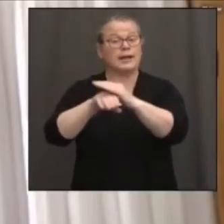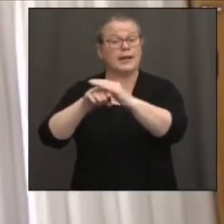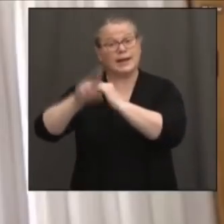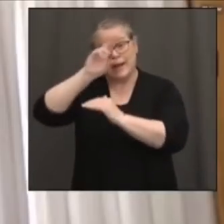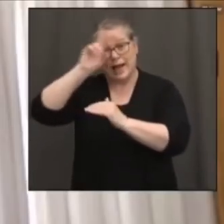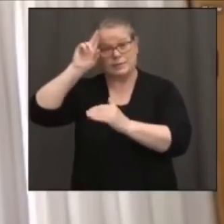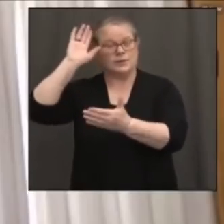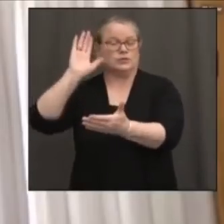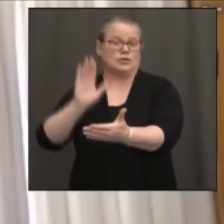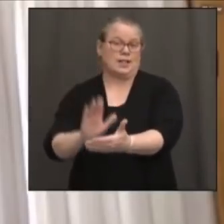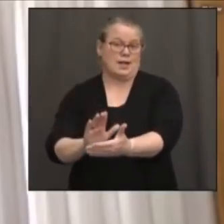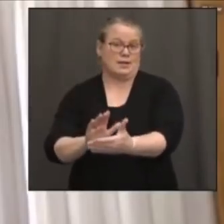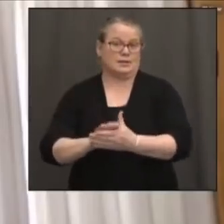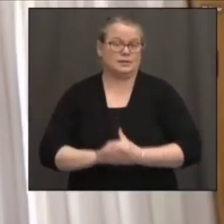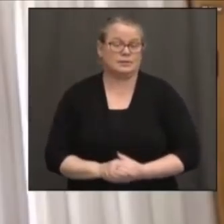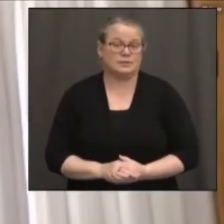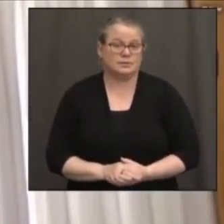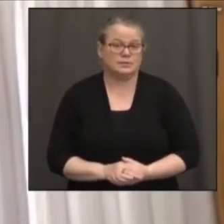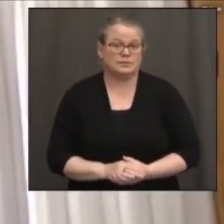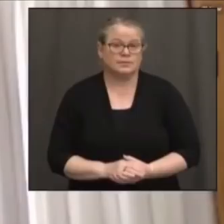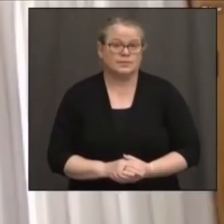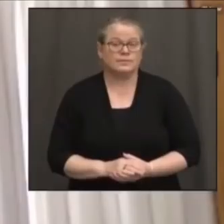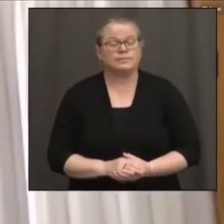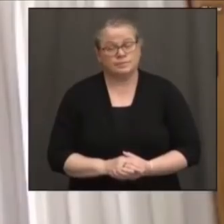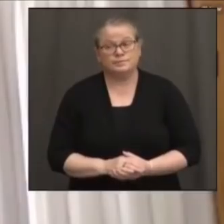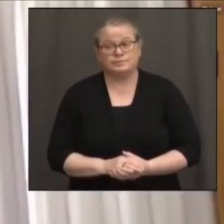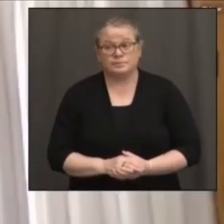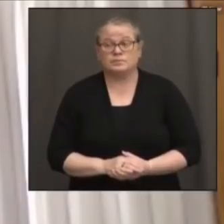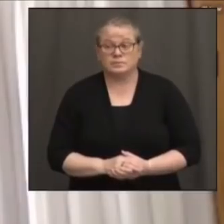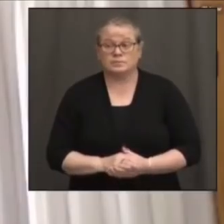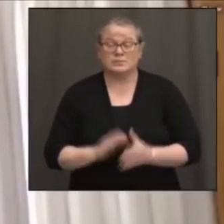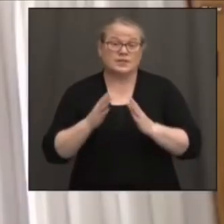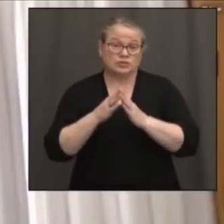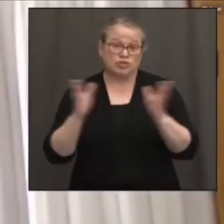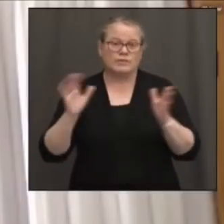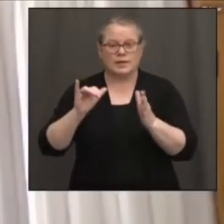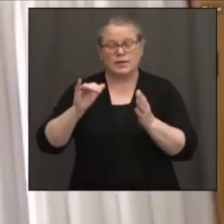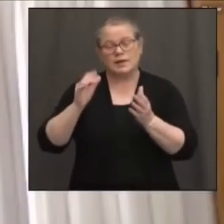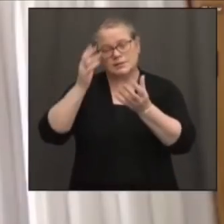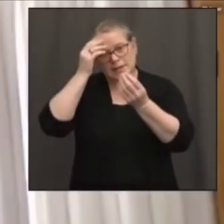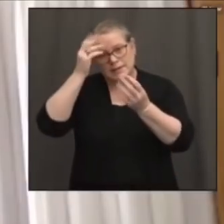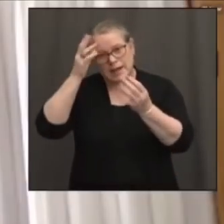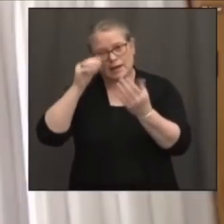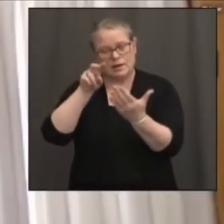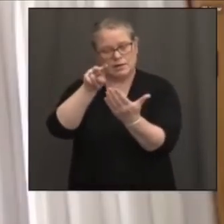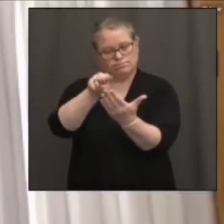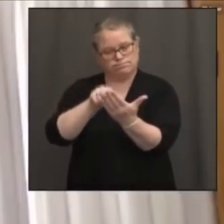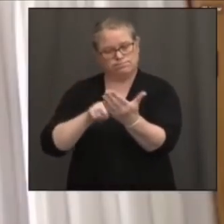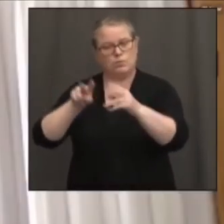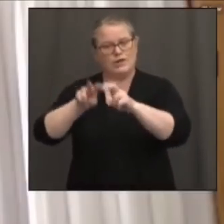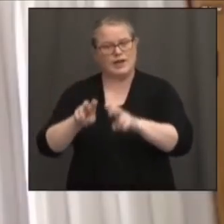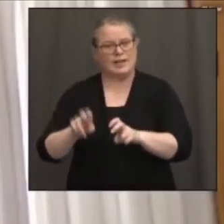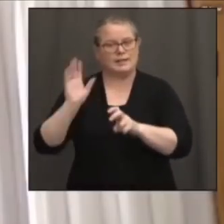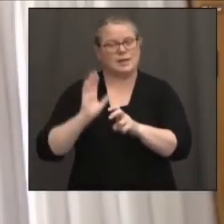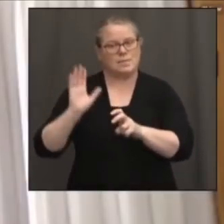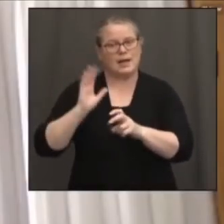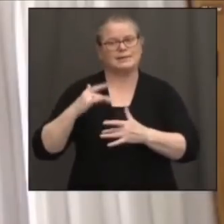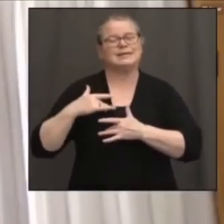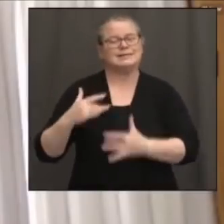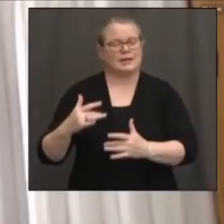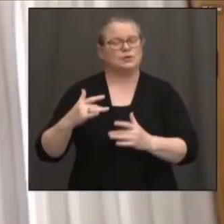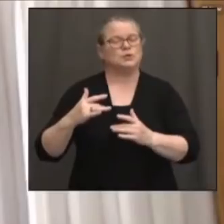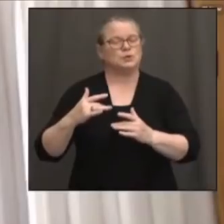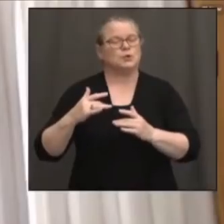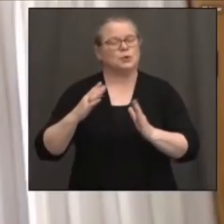decline. Yes, though generally, when we've analyzed this data in the past, it always tends to skew towards people who are